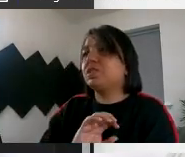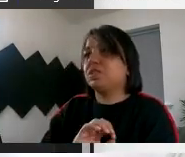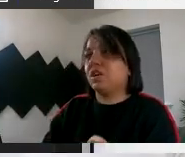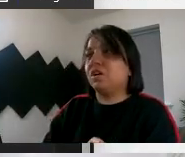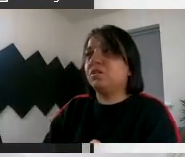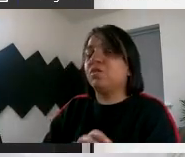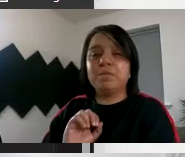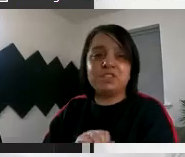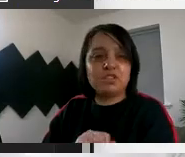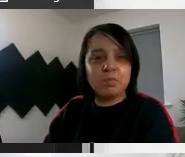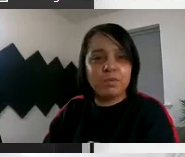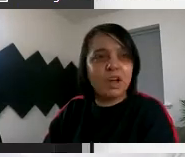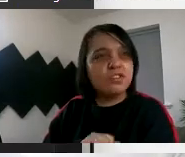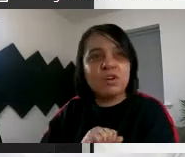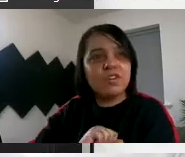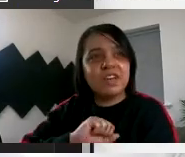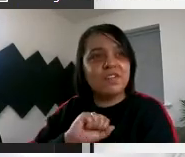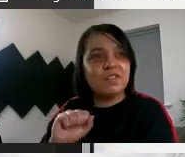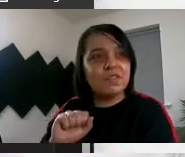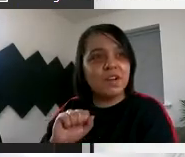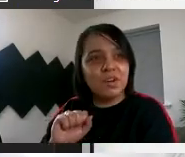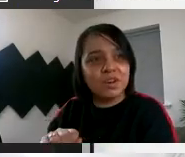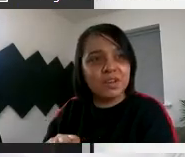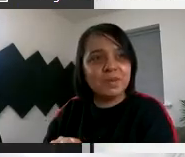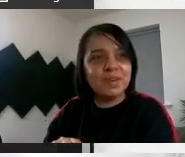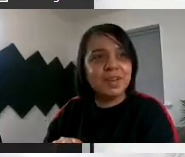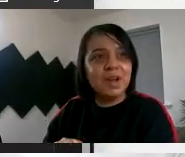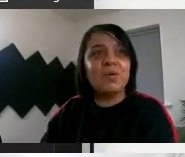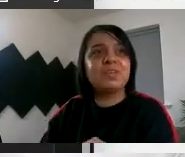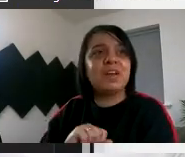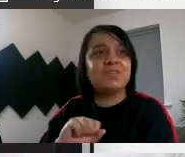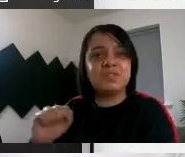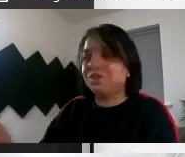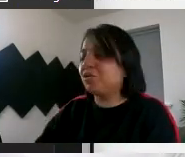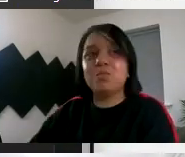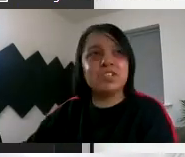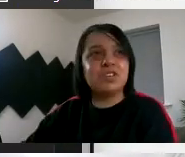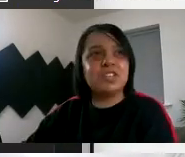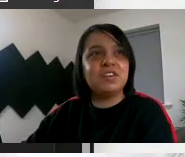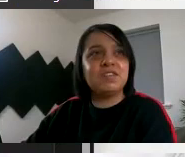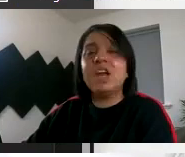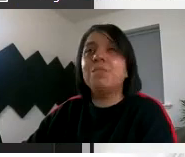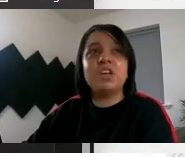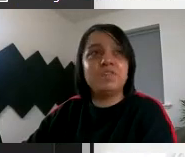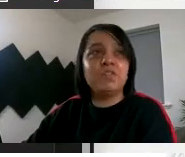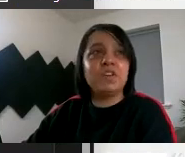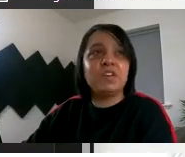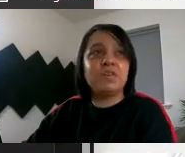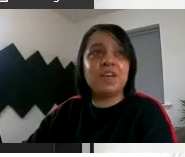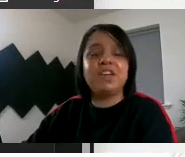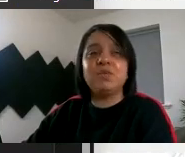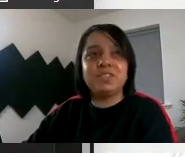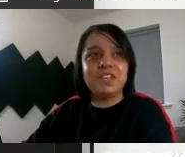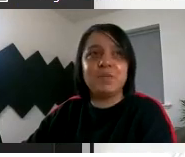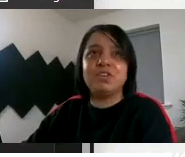children's star called Mr. Tumble. I don't know if any of you have heard him or have your children watch it on TV, but if you're in the